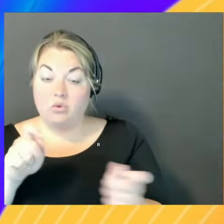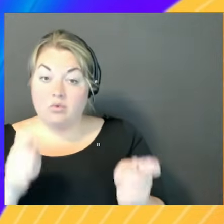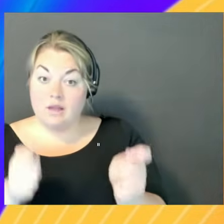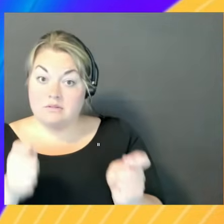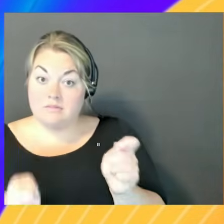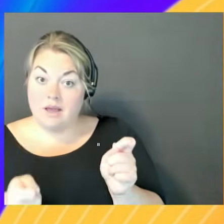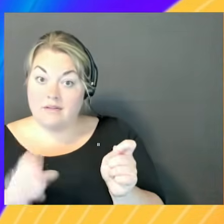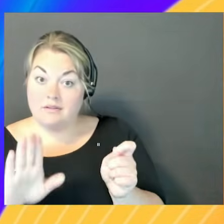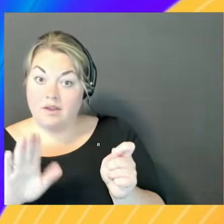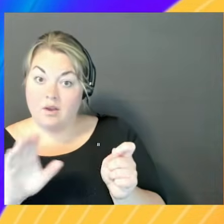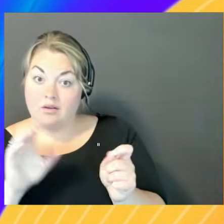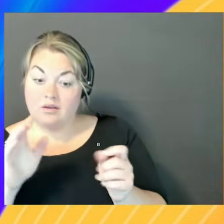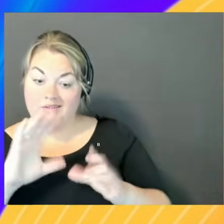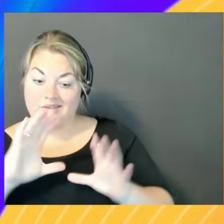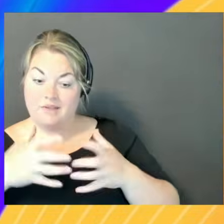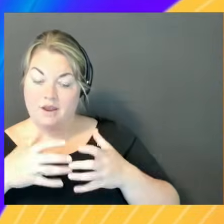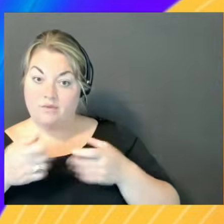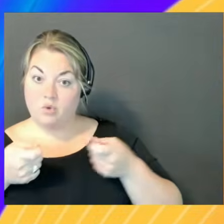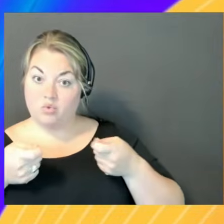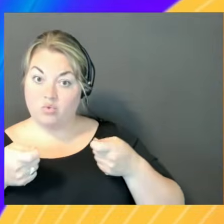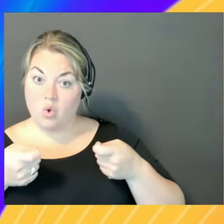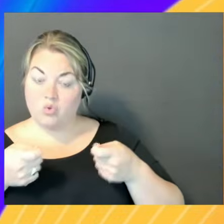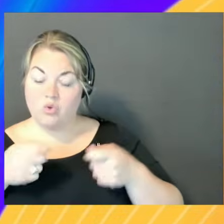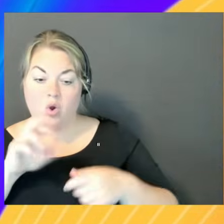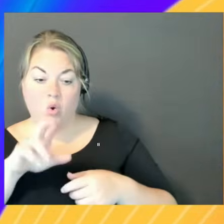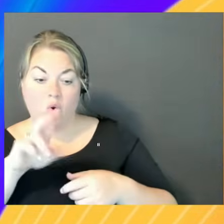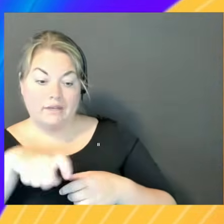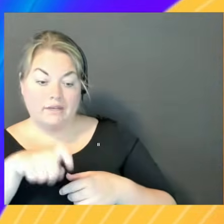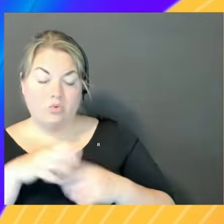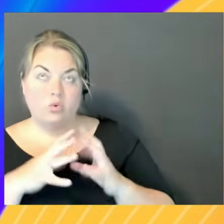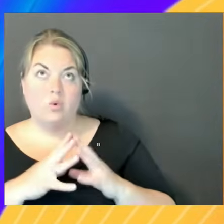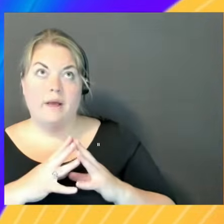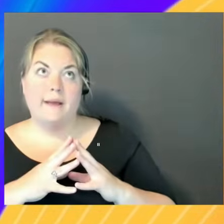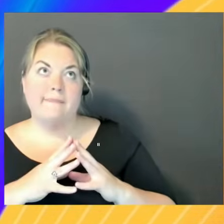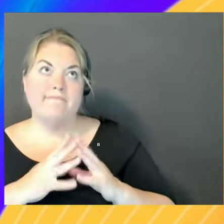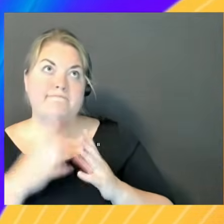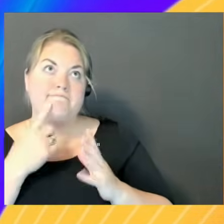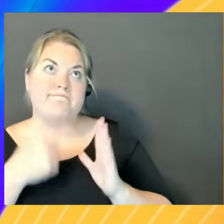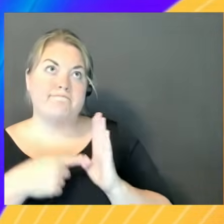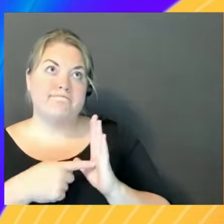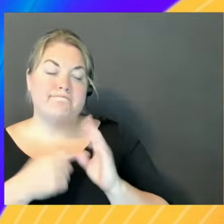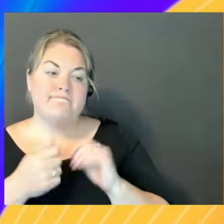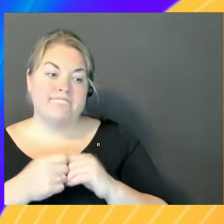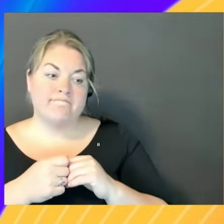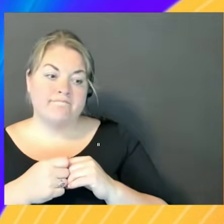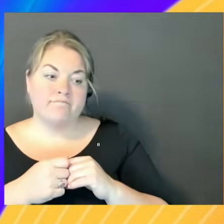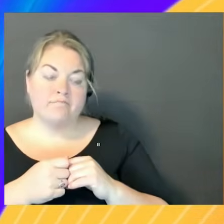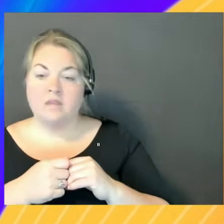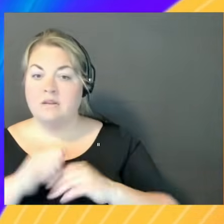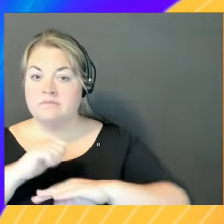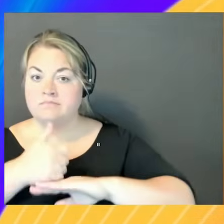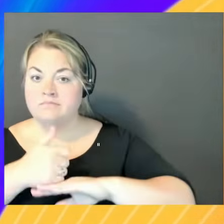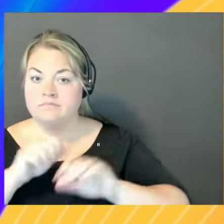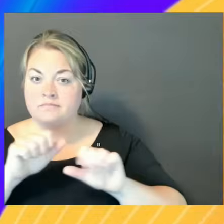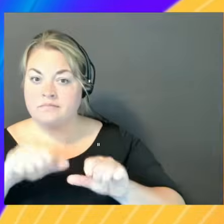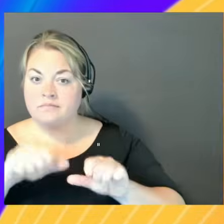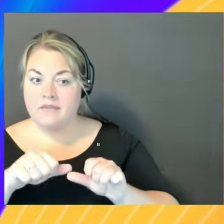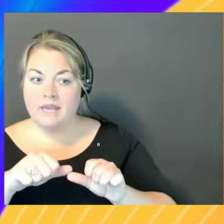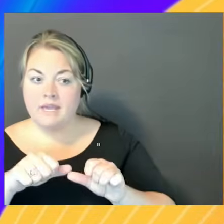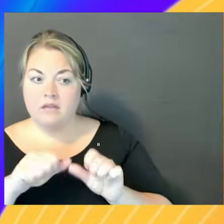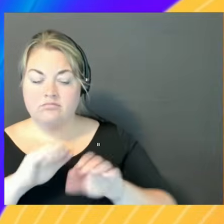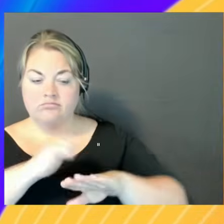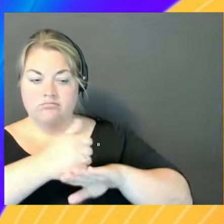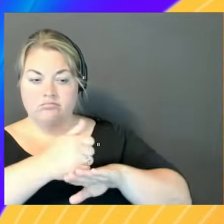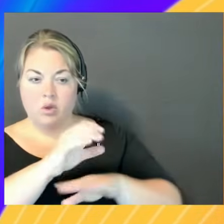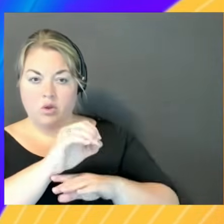of controls, and they also, if they need to say, have it so that they can treat their controls as code, that's where Landing